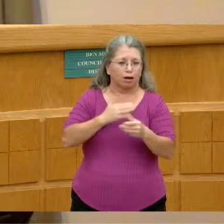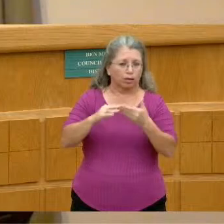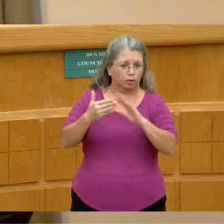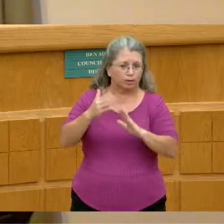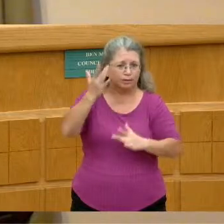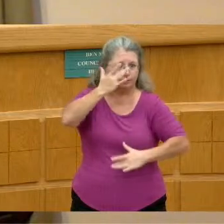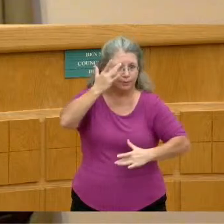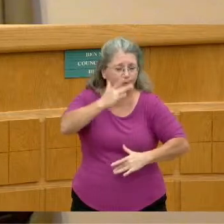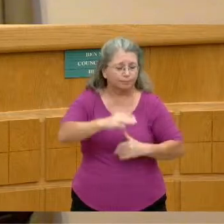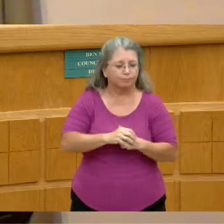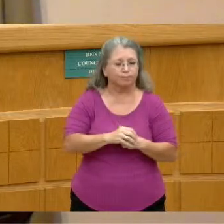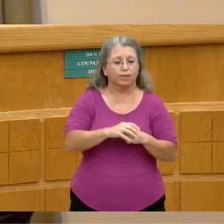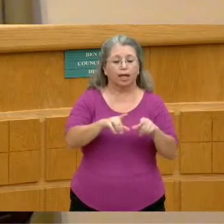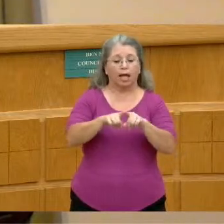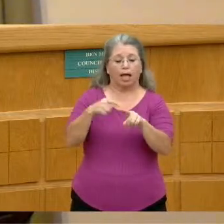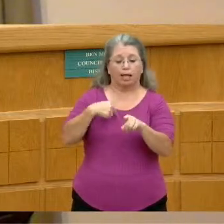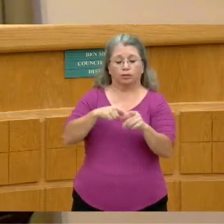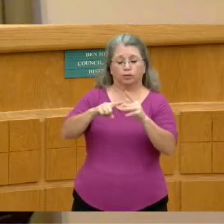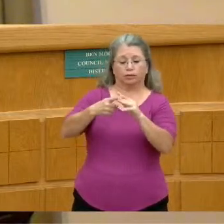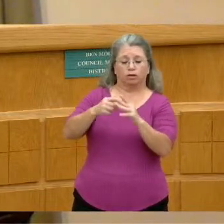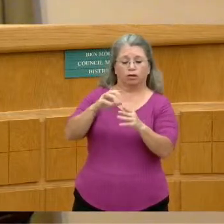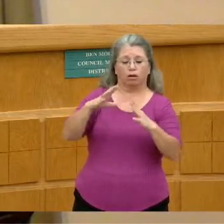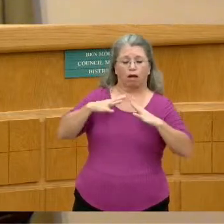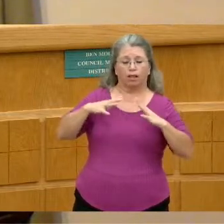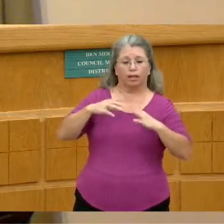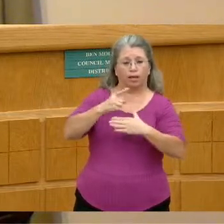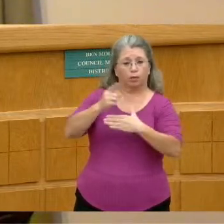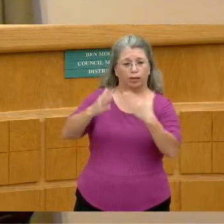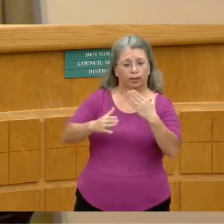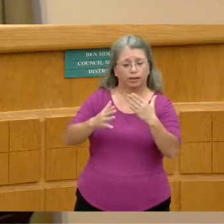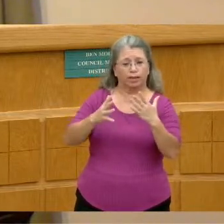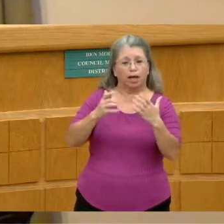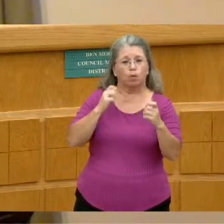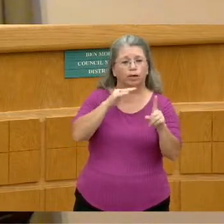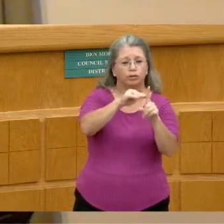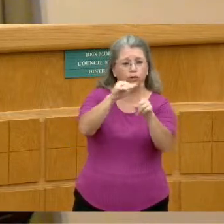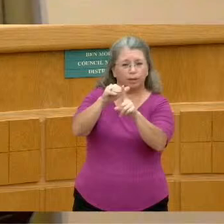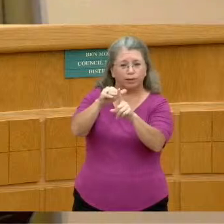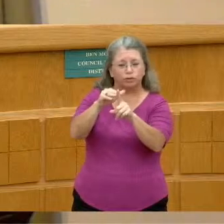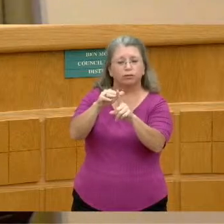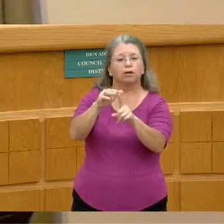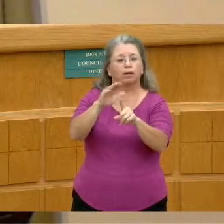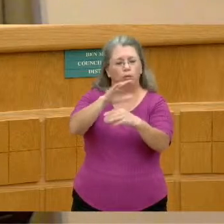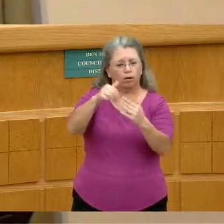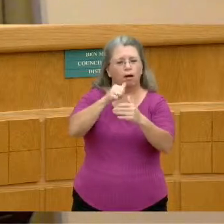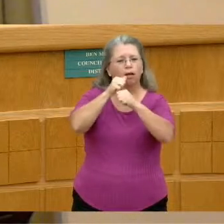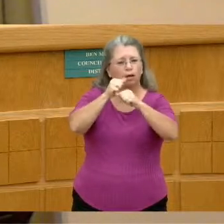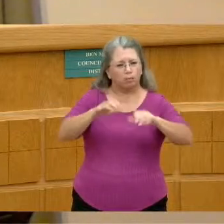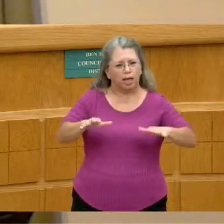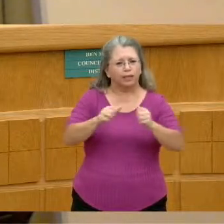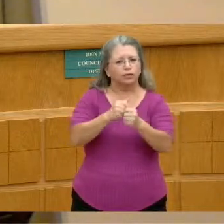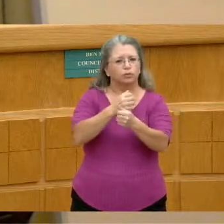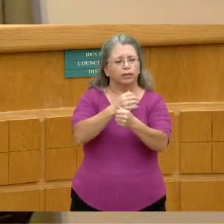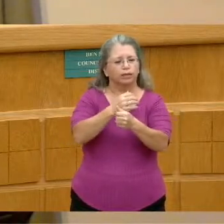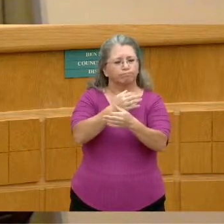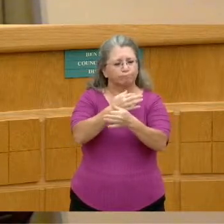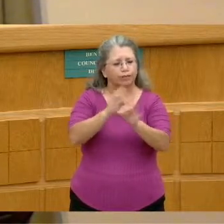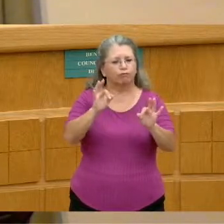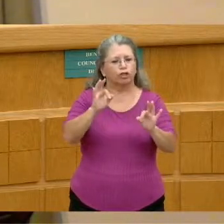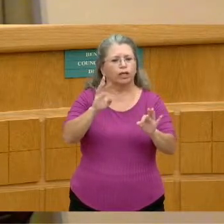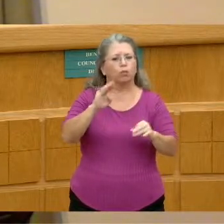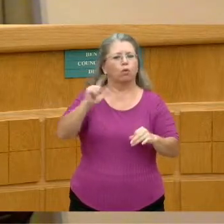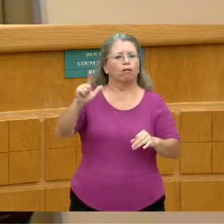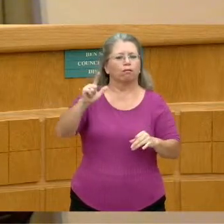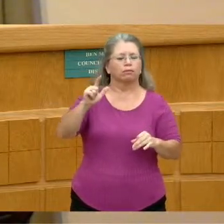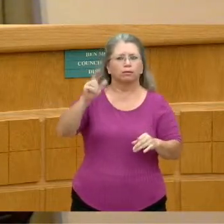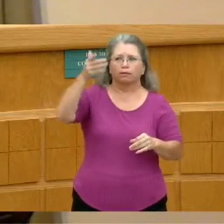holiday weekend, I'd like to remind everyone that we are all blessed with free will. God has given us the ability to make decisions as we